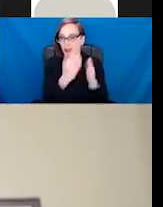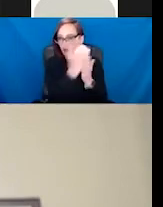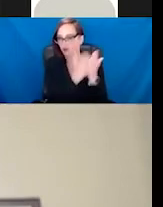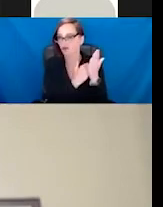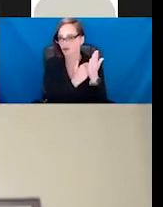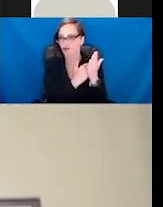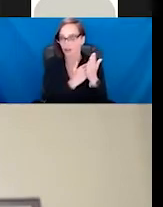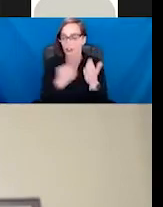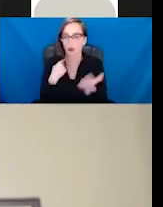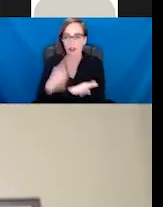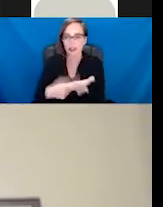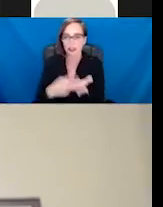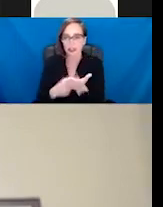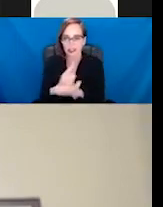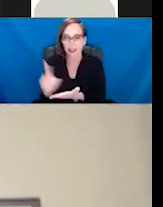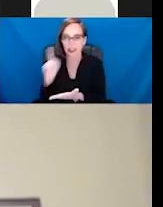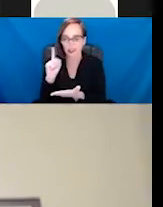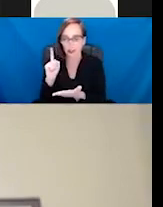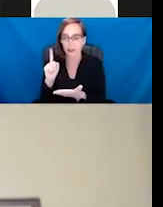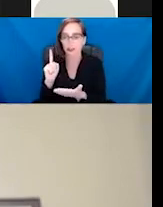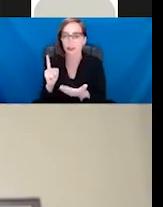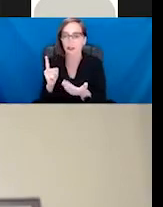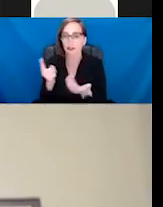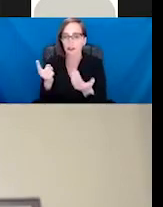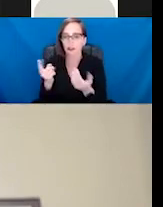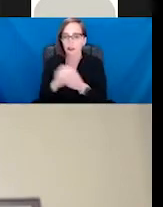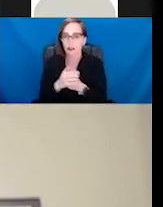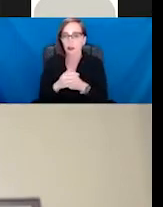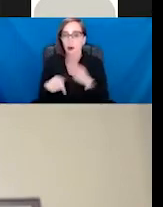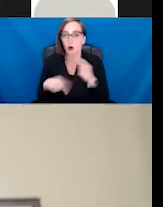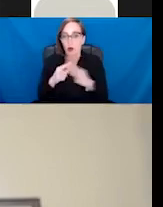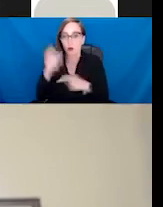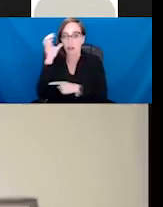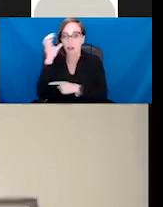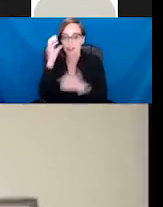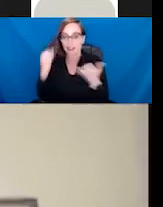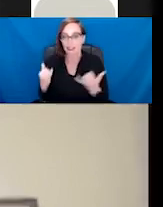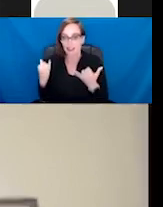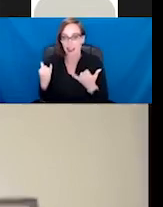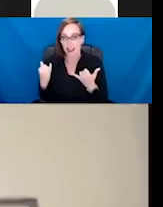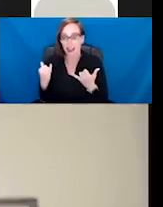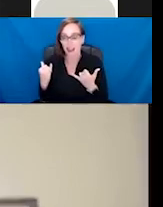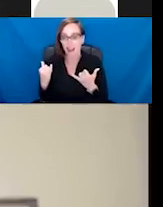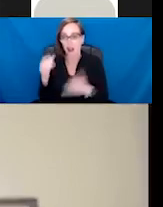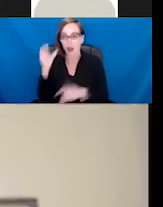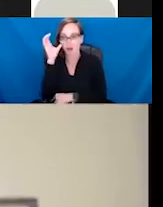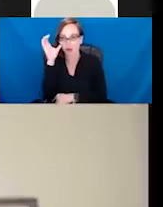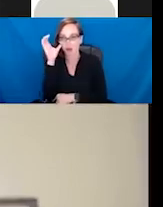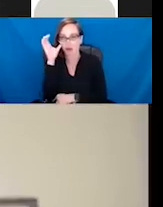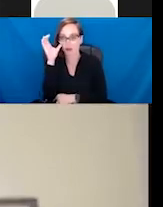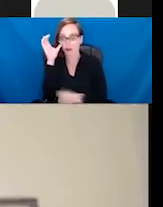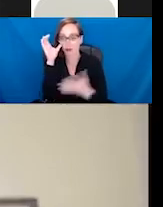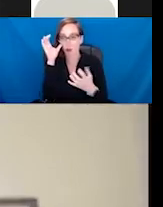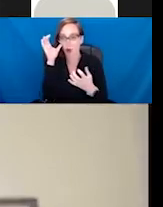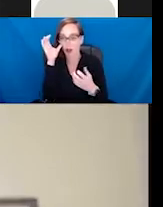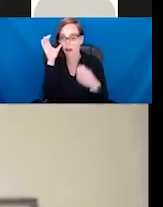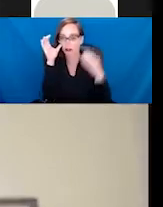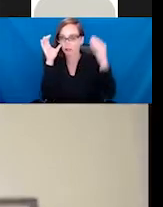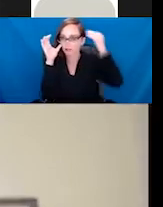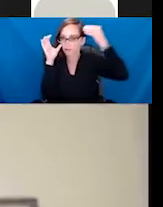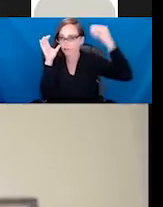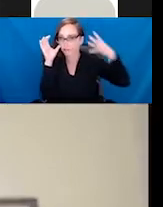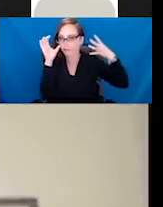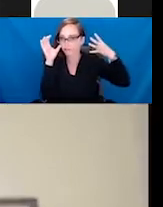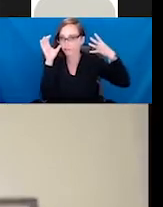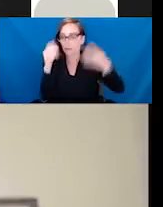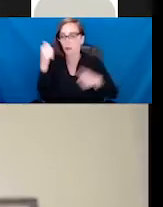just as we consider themes and priorities, as we consider specific ideas, what are some